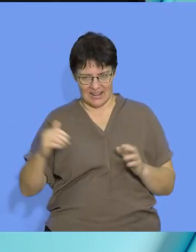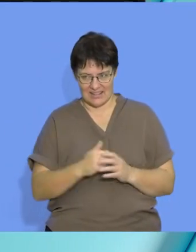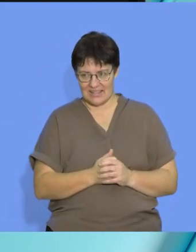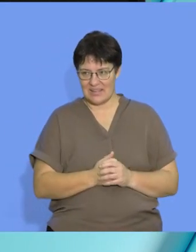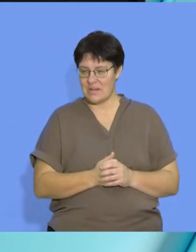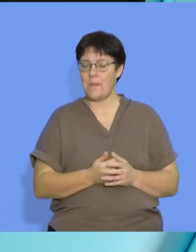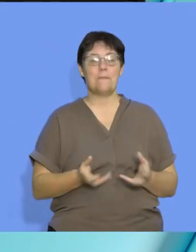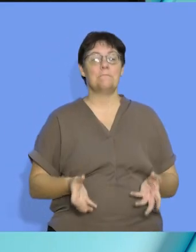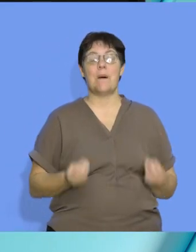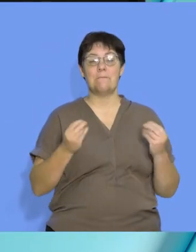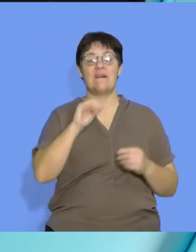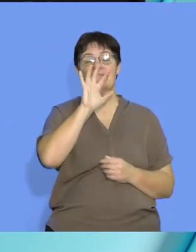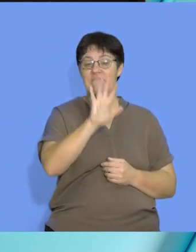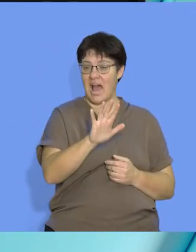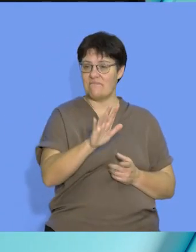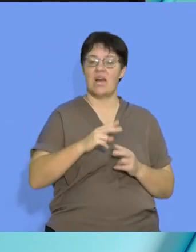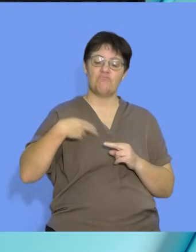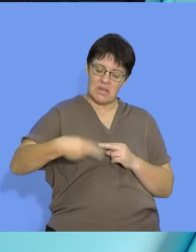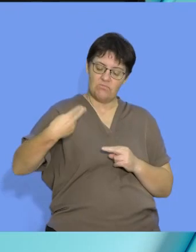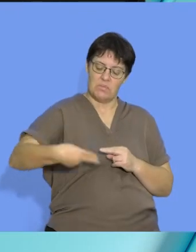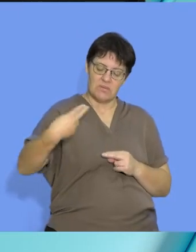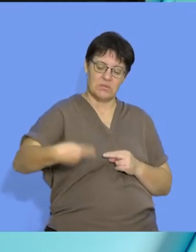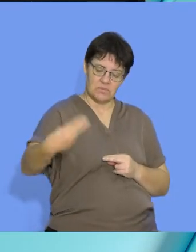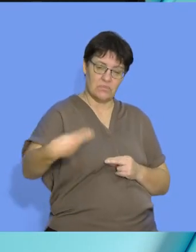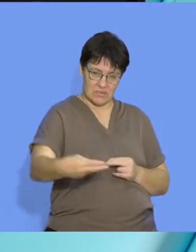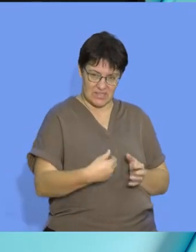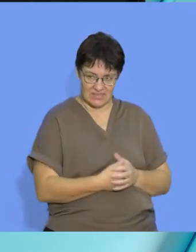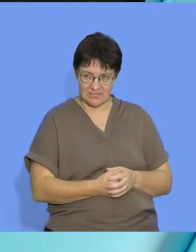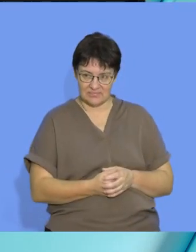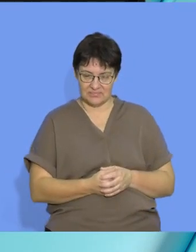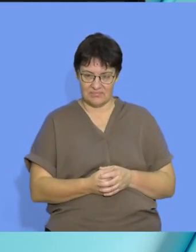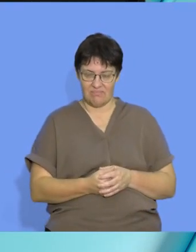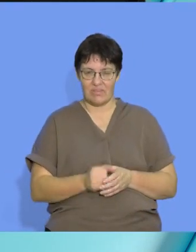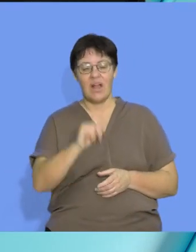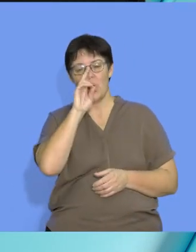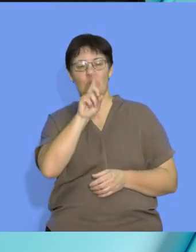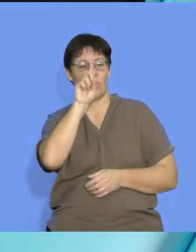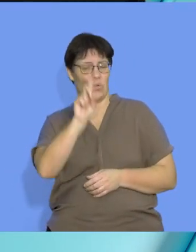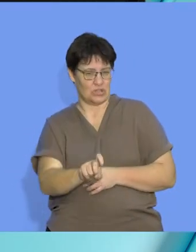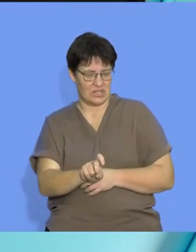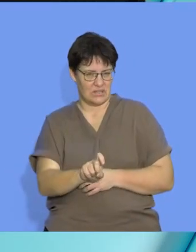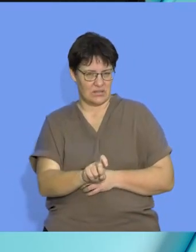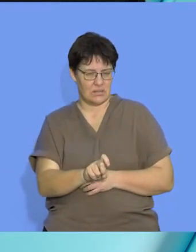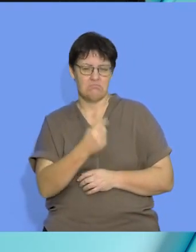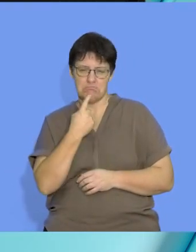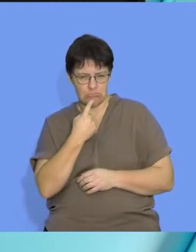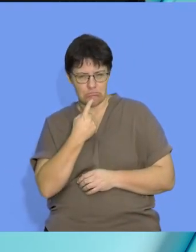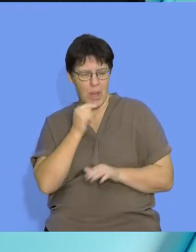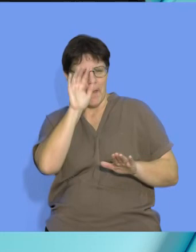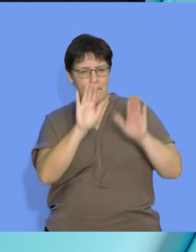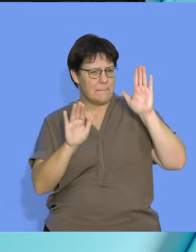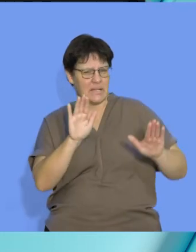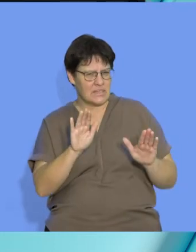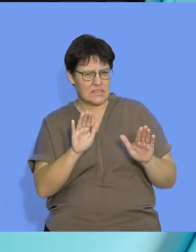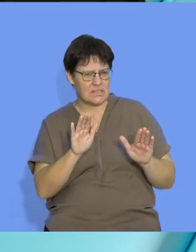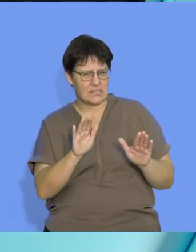got those 5 letters being repeated. Let's look at the question behind me and what this pattern is actually going